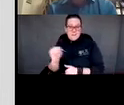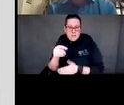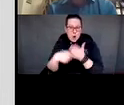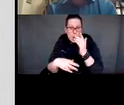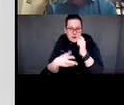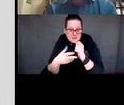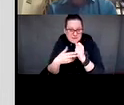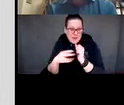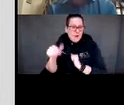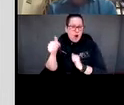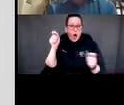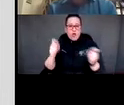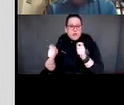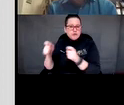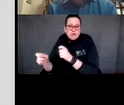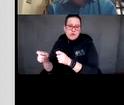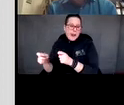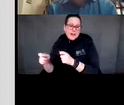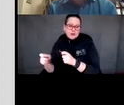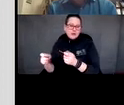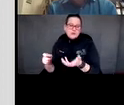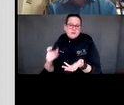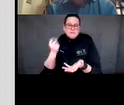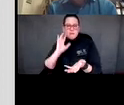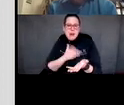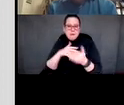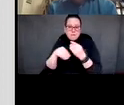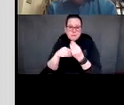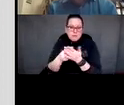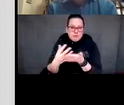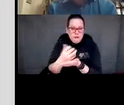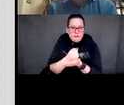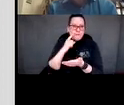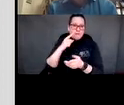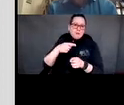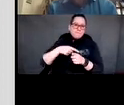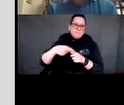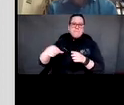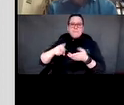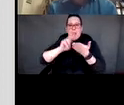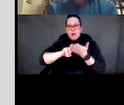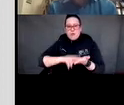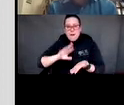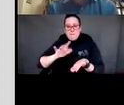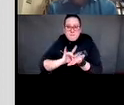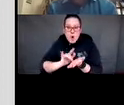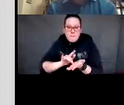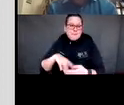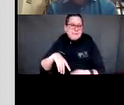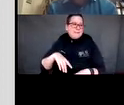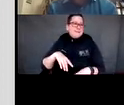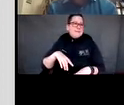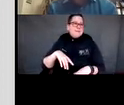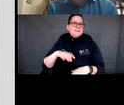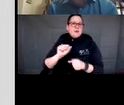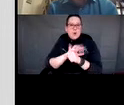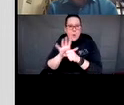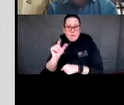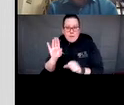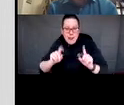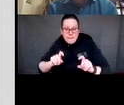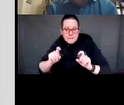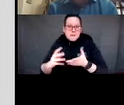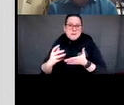other changes, which was really some of our additional revenue for things like our specialty and contract pharmacy and some of our actual COVID lab